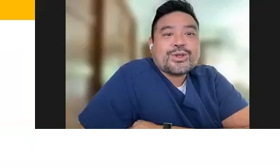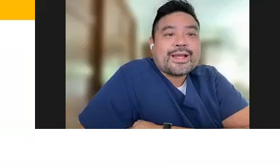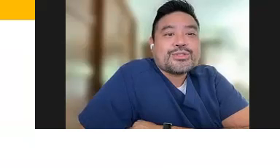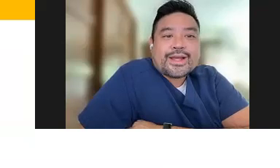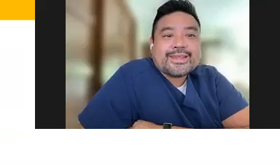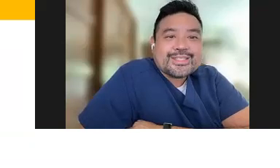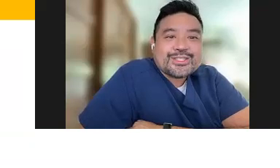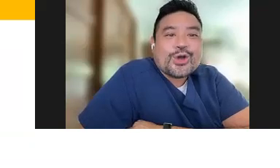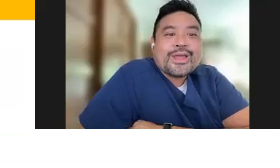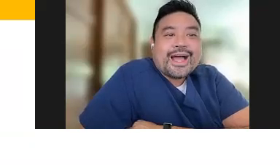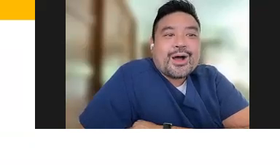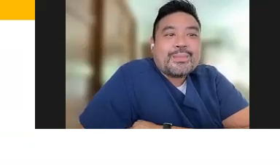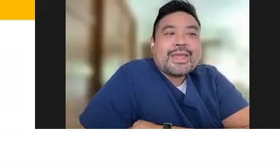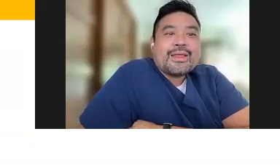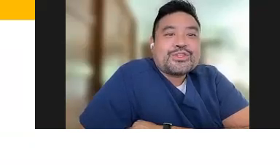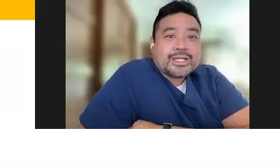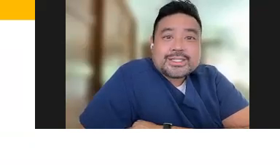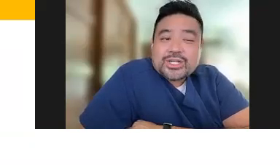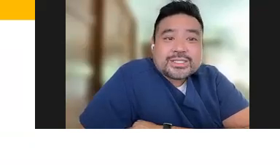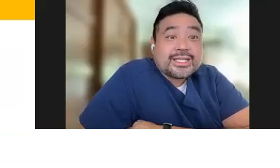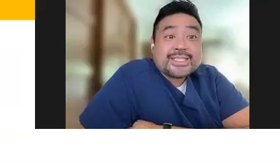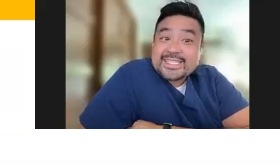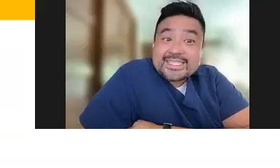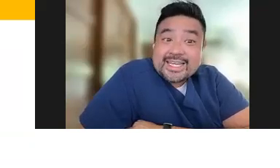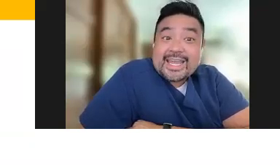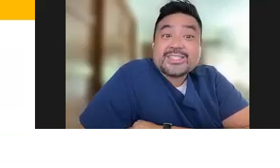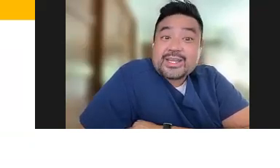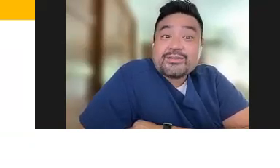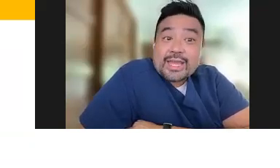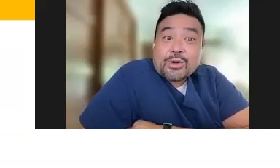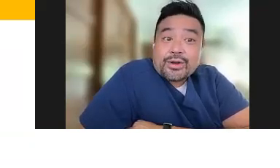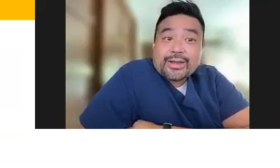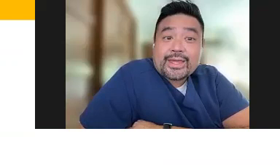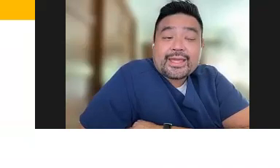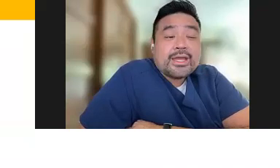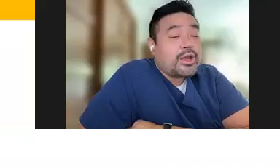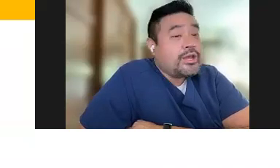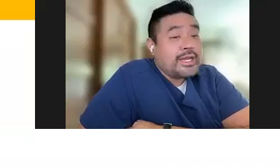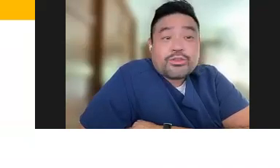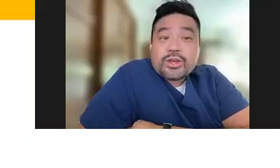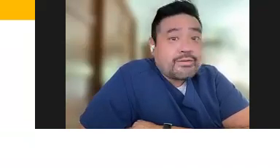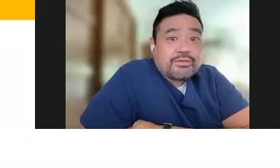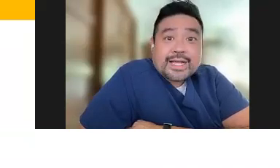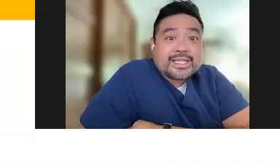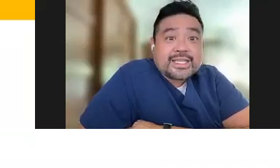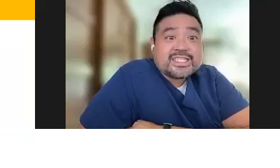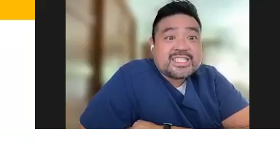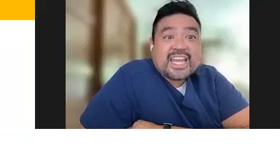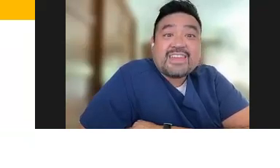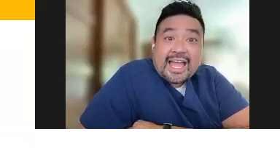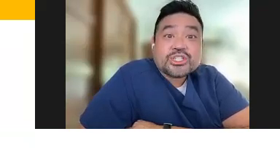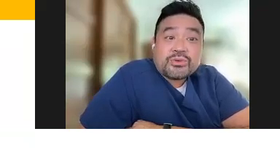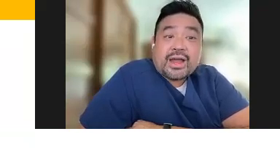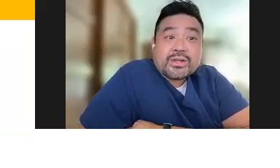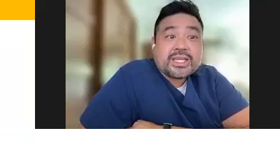Okay, so I'm sorry, I said this. So Johnson & Johnson contains the DNA instead of the mRNA, okay? None of the vaccines